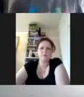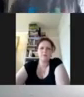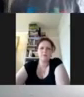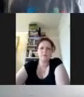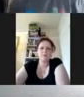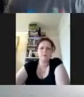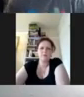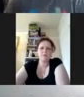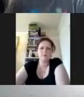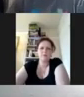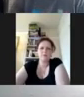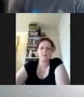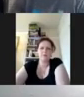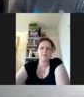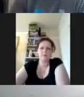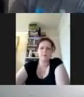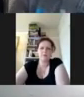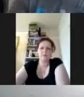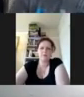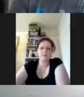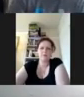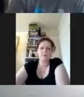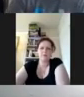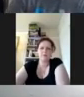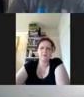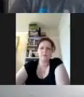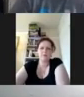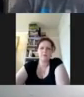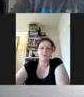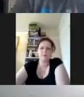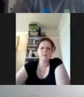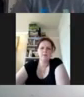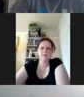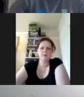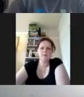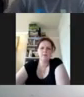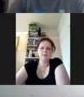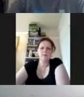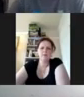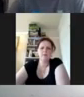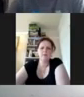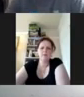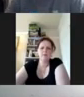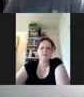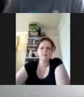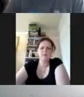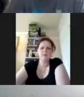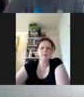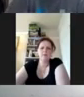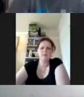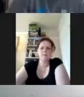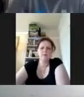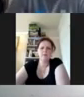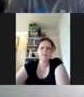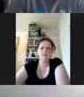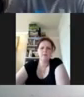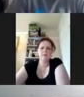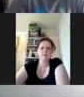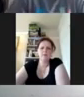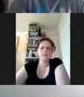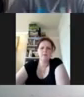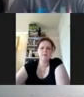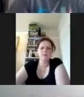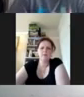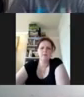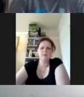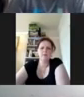not getting out, they're not speaking to people. So I've been setting these up just so that people can have a chat. But Tuesday of this week, we